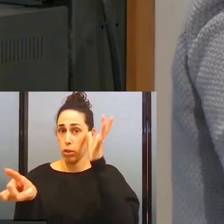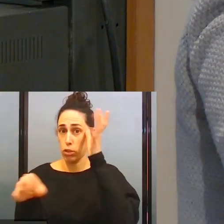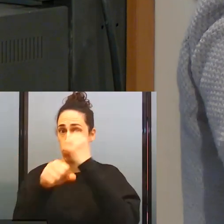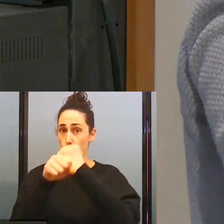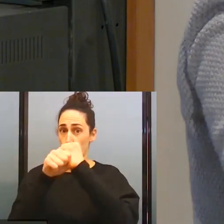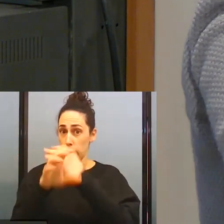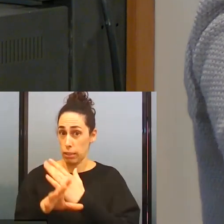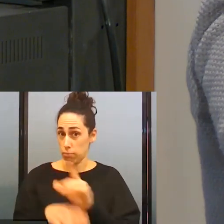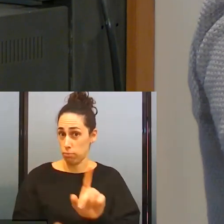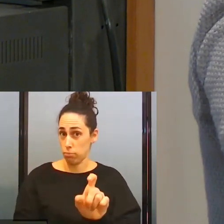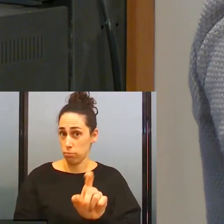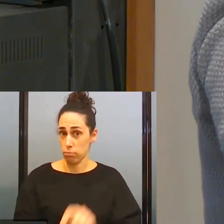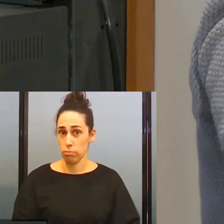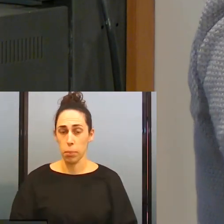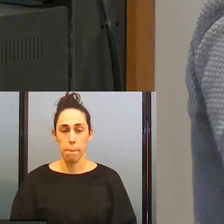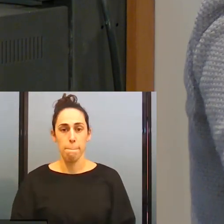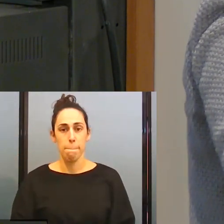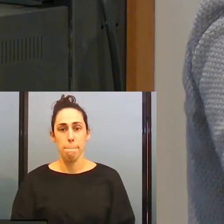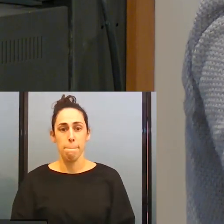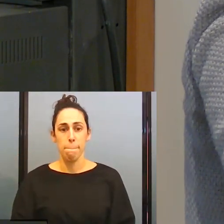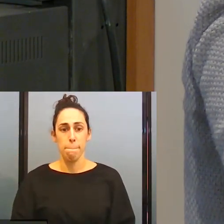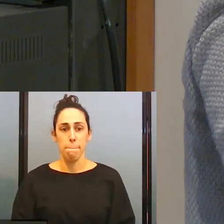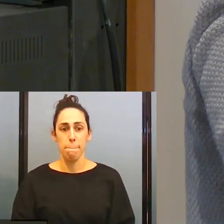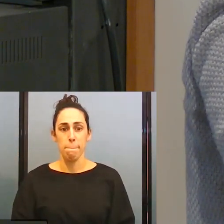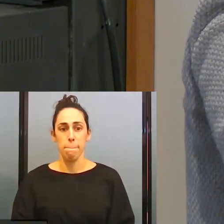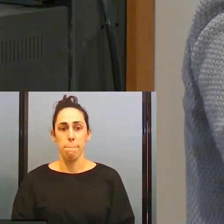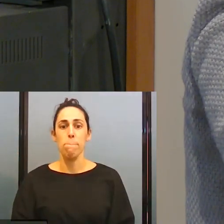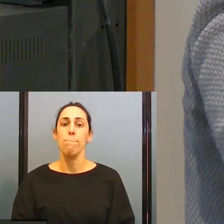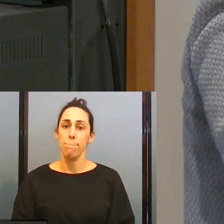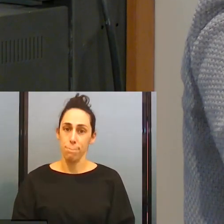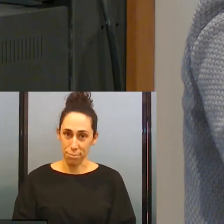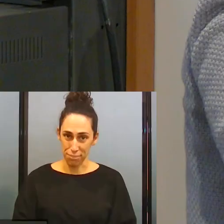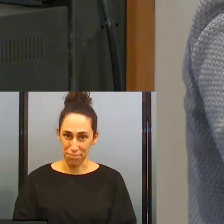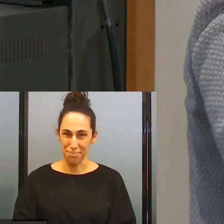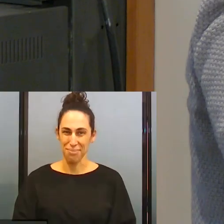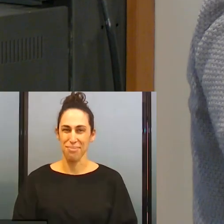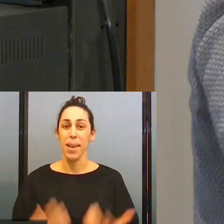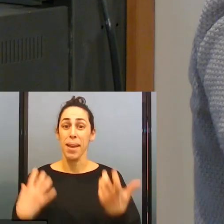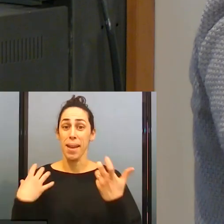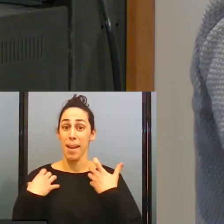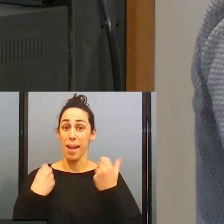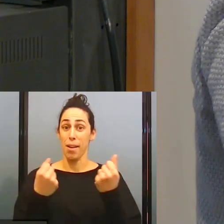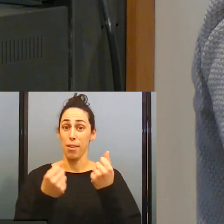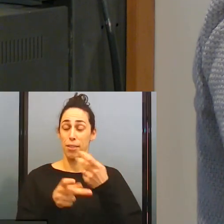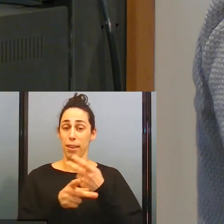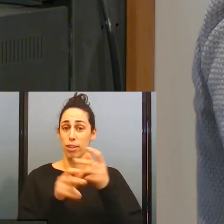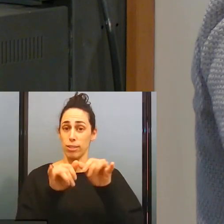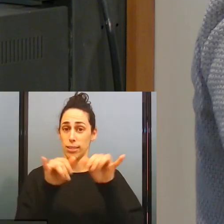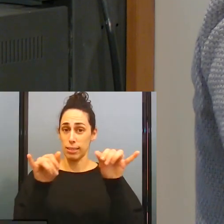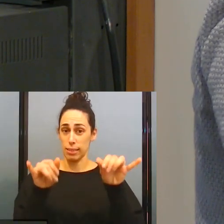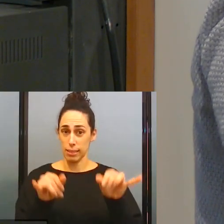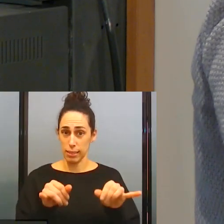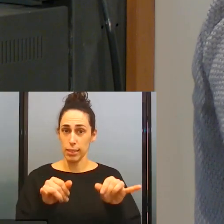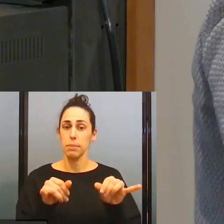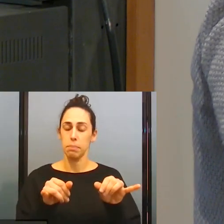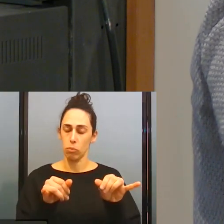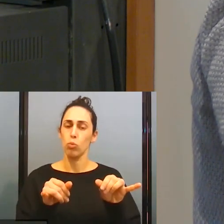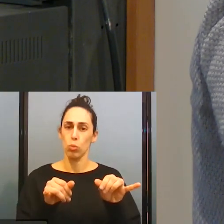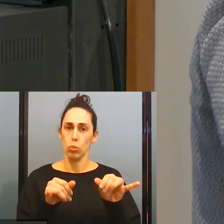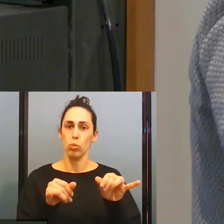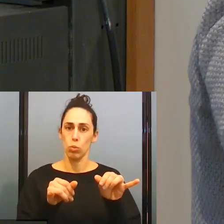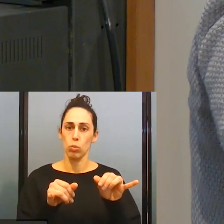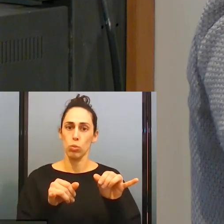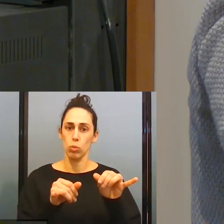So in general, under healthcare, there is a high level of confidentiality required, but